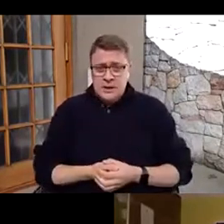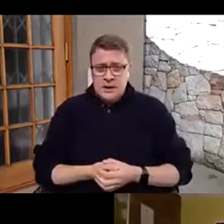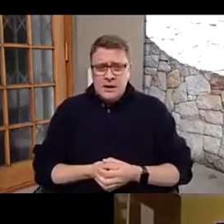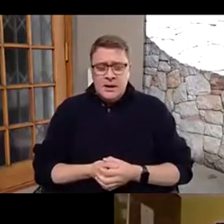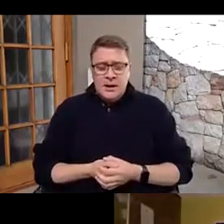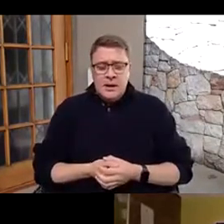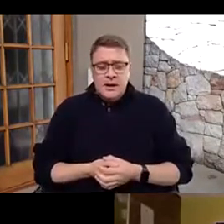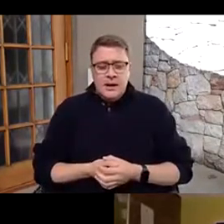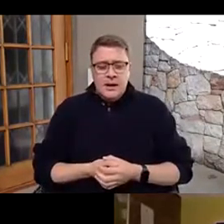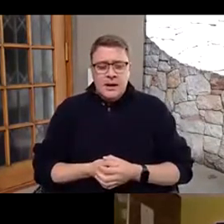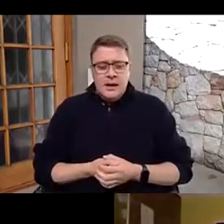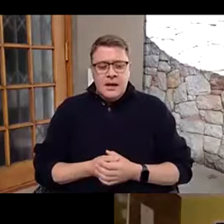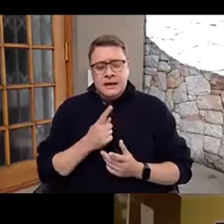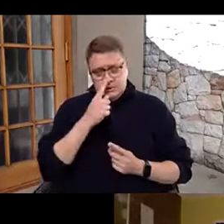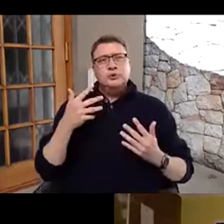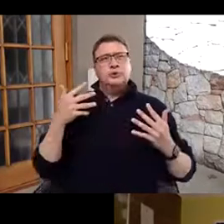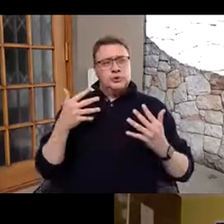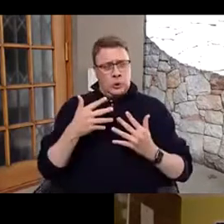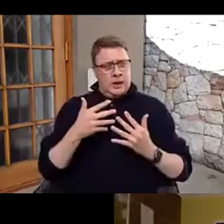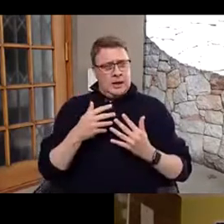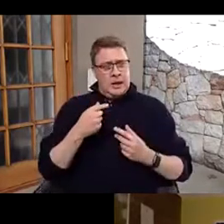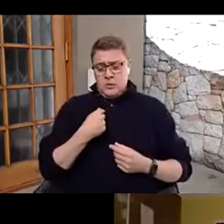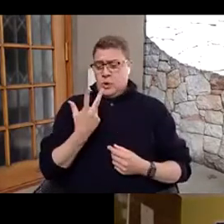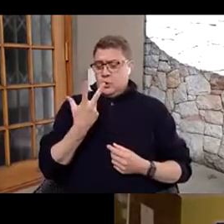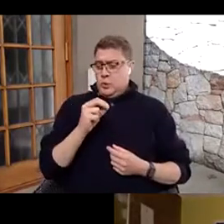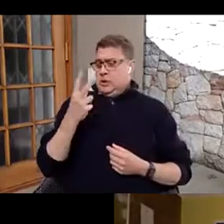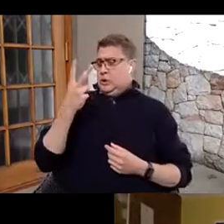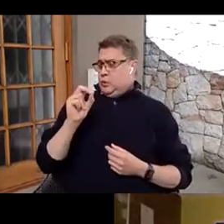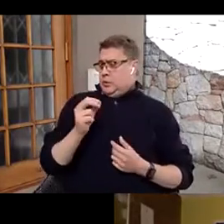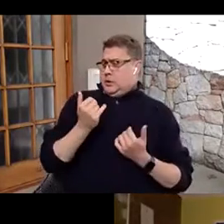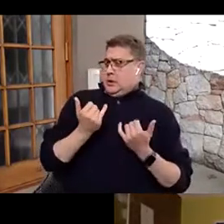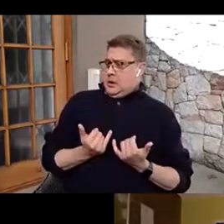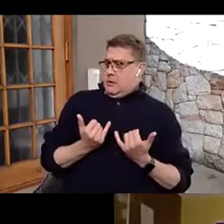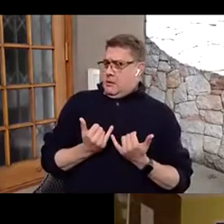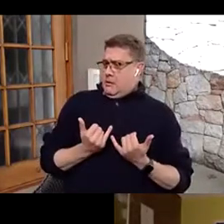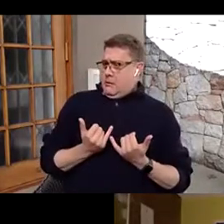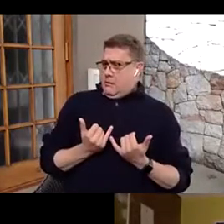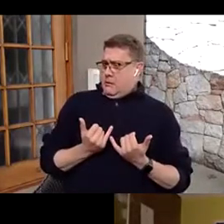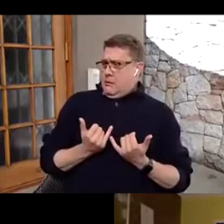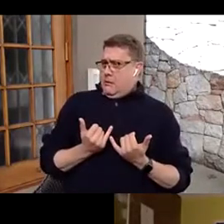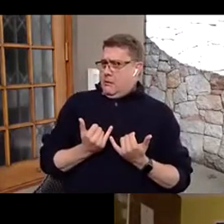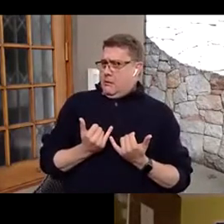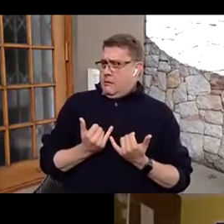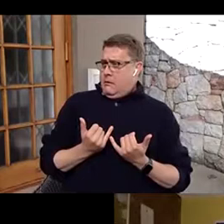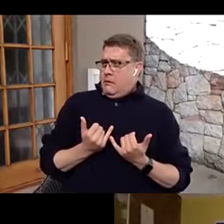It's actually quite shocking to me that in 2020, where all these things such